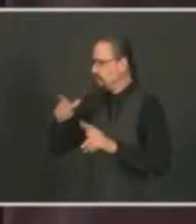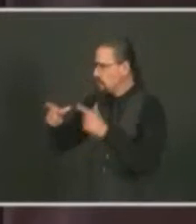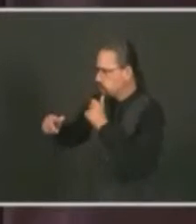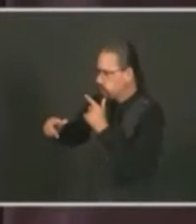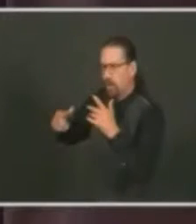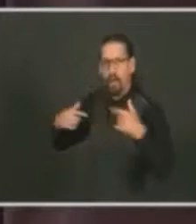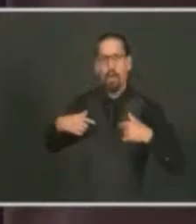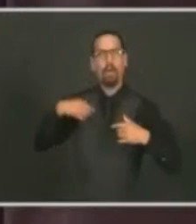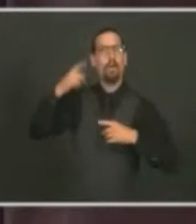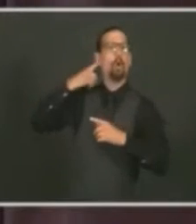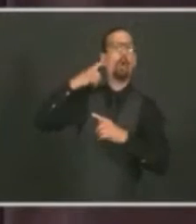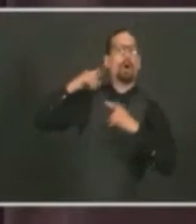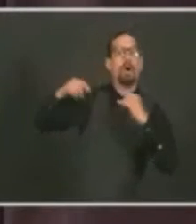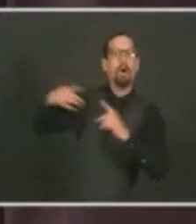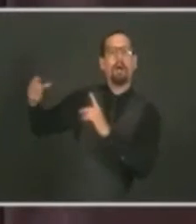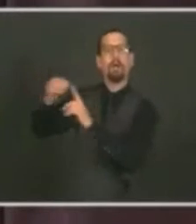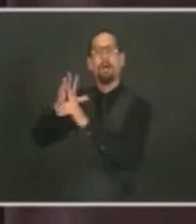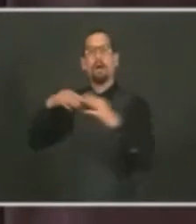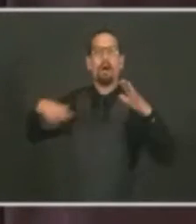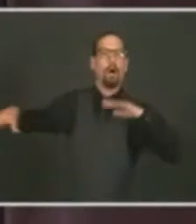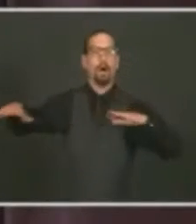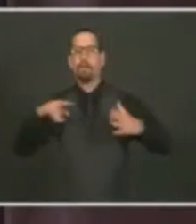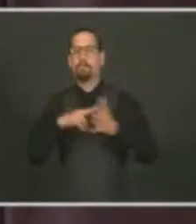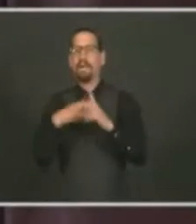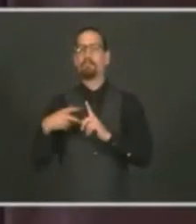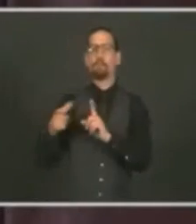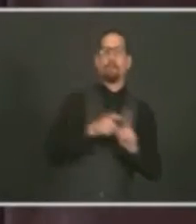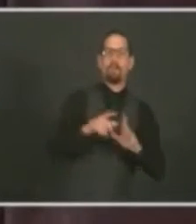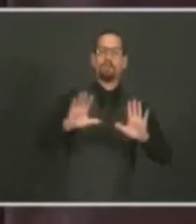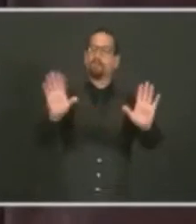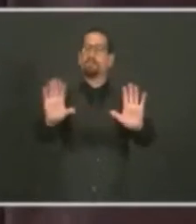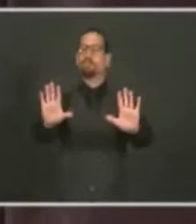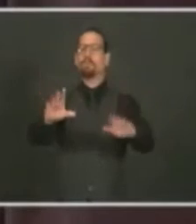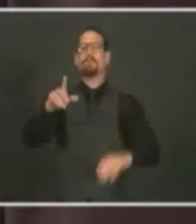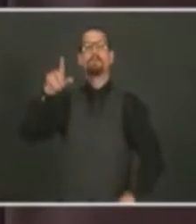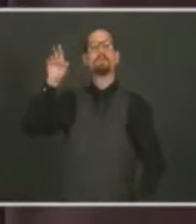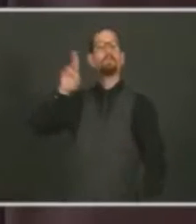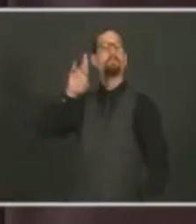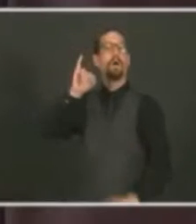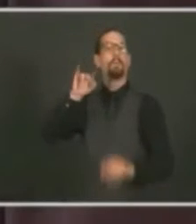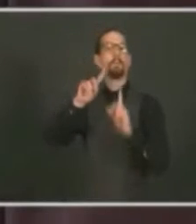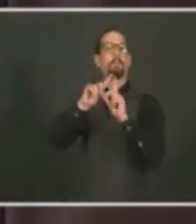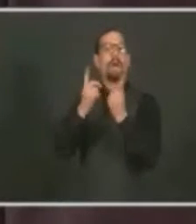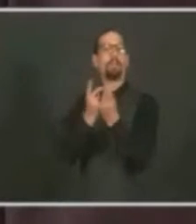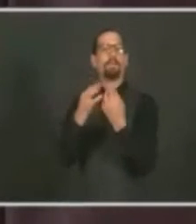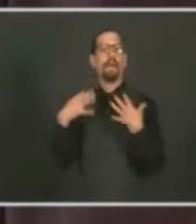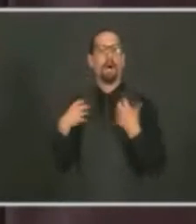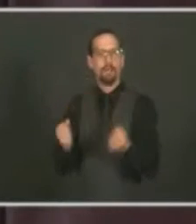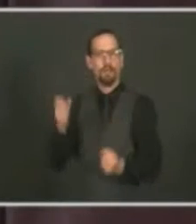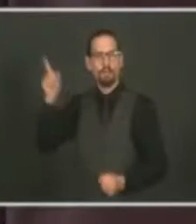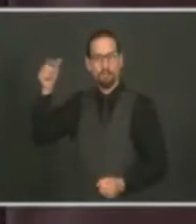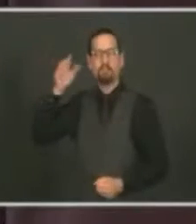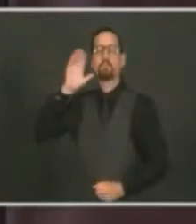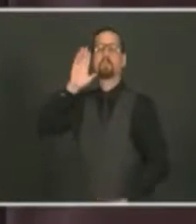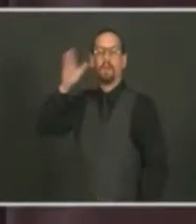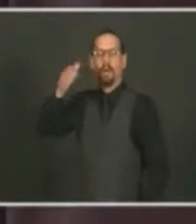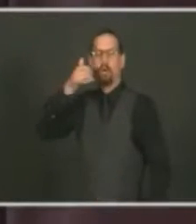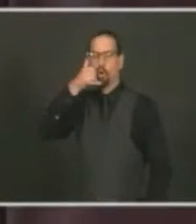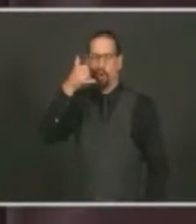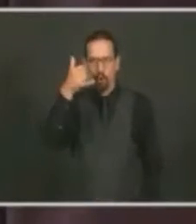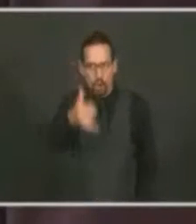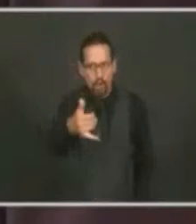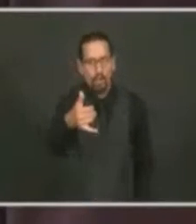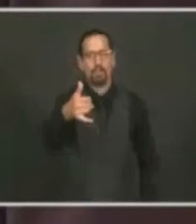with someone who tested positive. You don't need to quarantine unless the Department of Health tells you